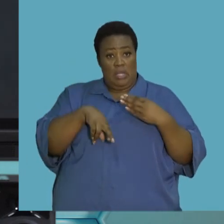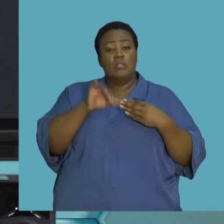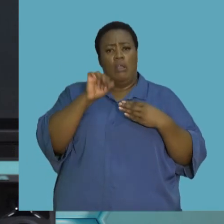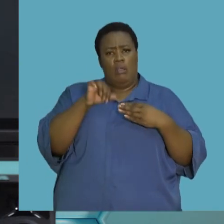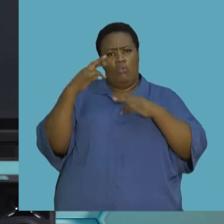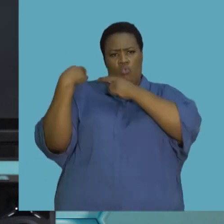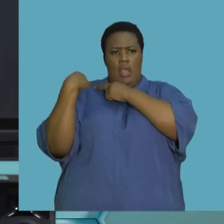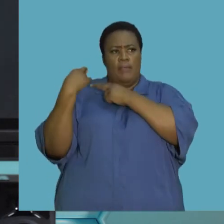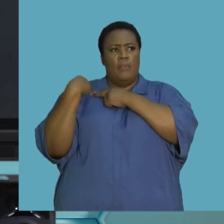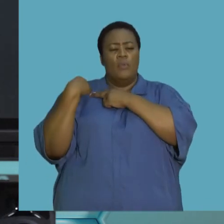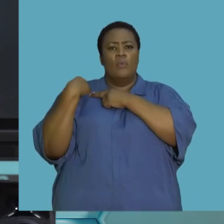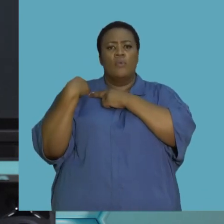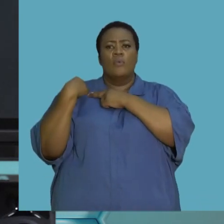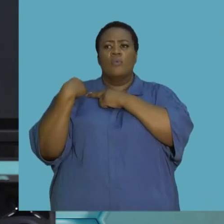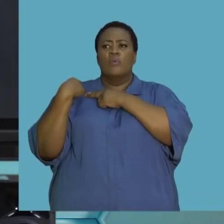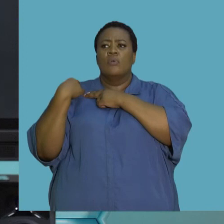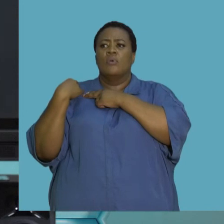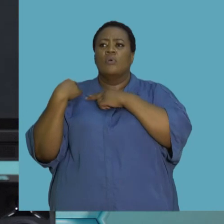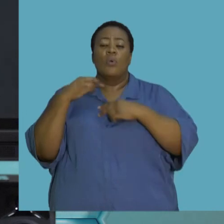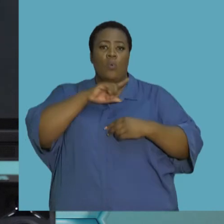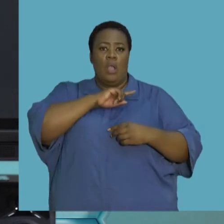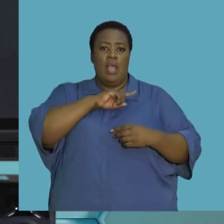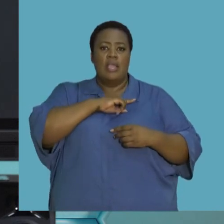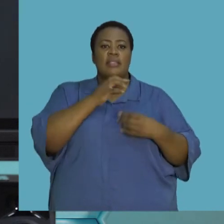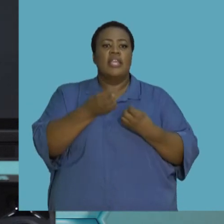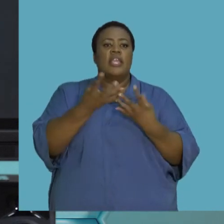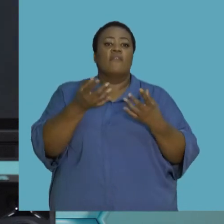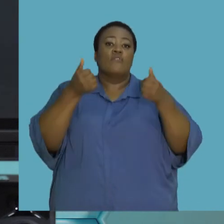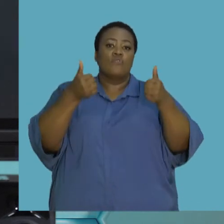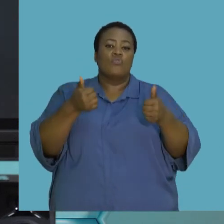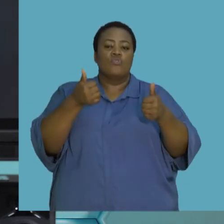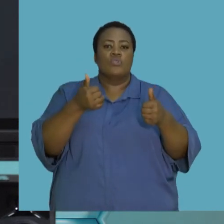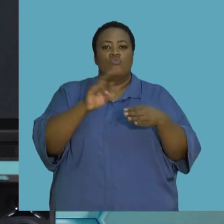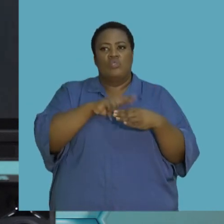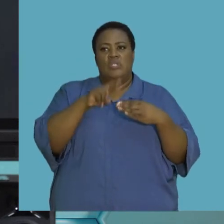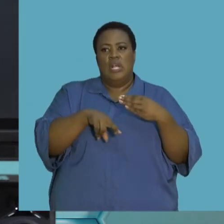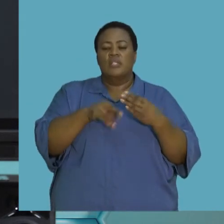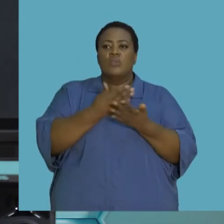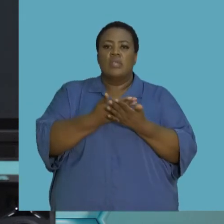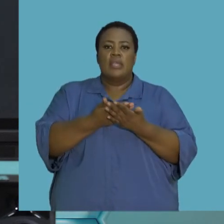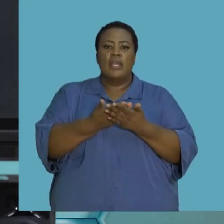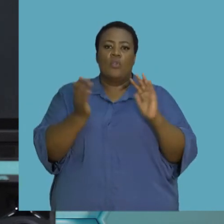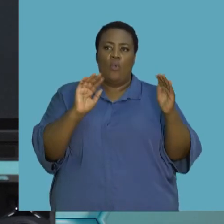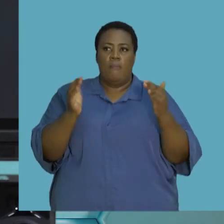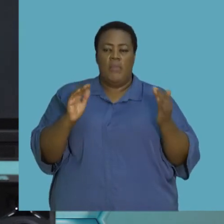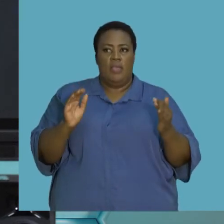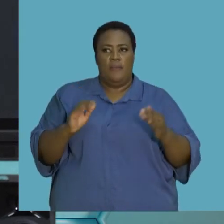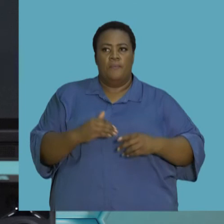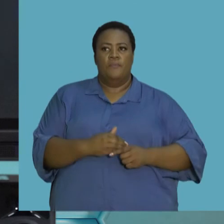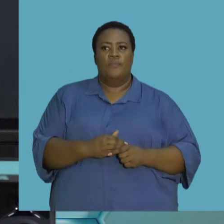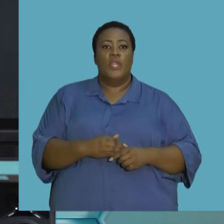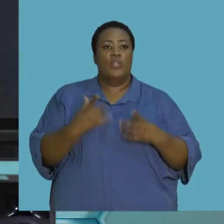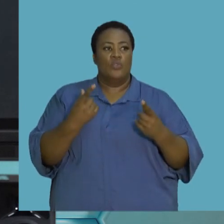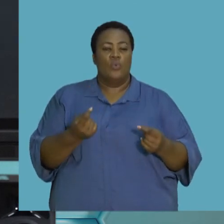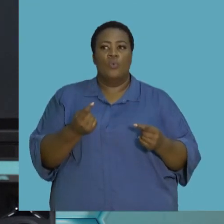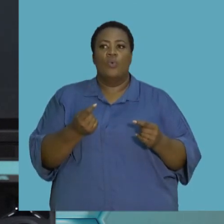that these results are quite reliable in that they're producing significantly good results that we're able to compare